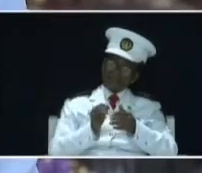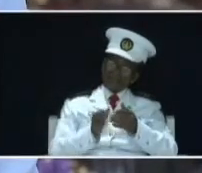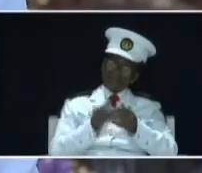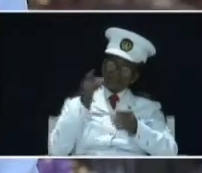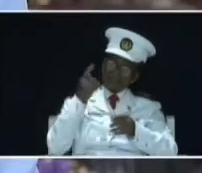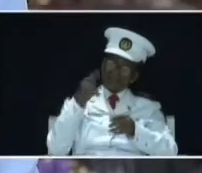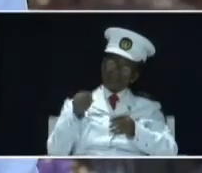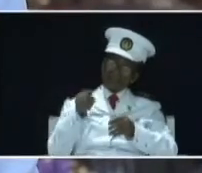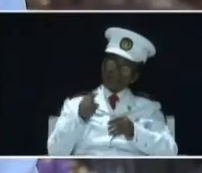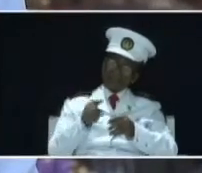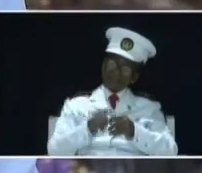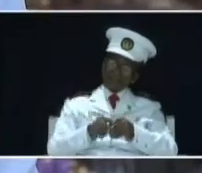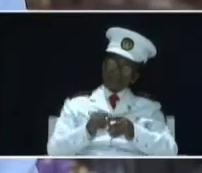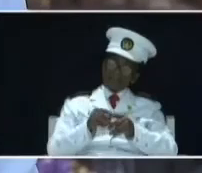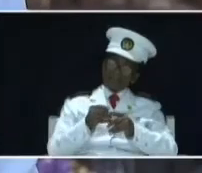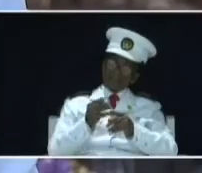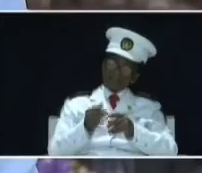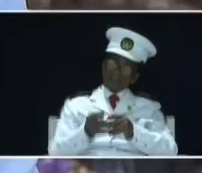totally.